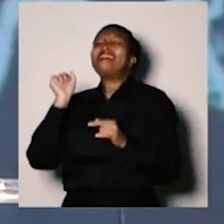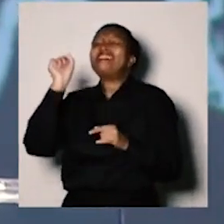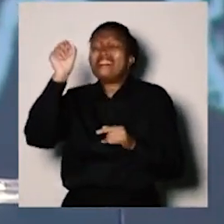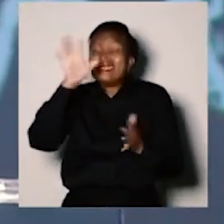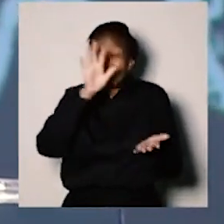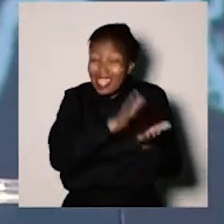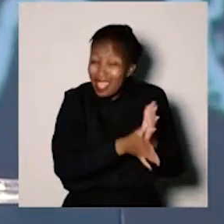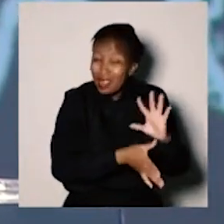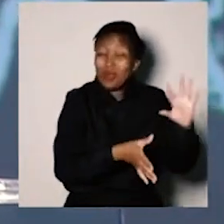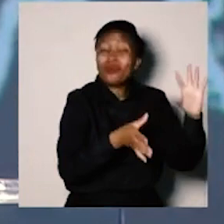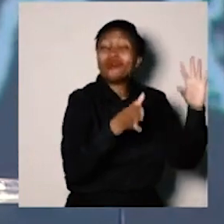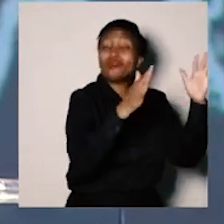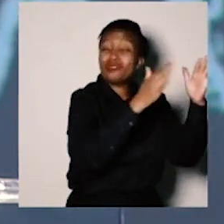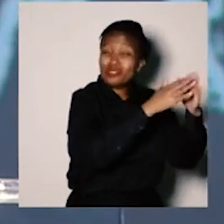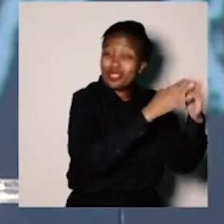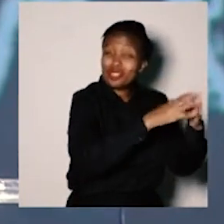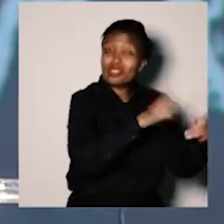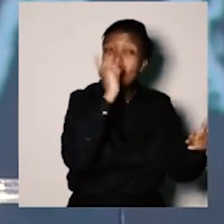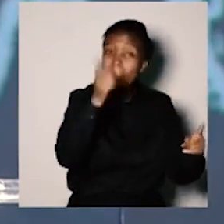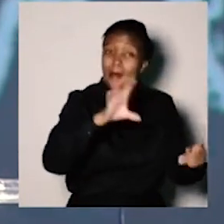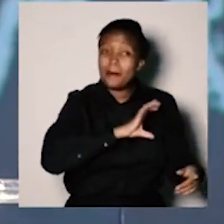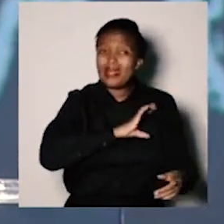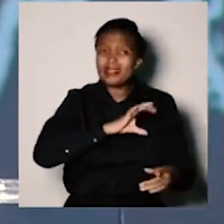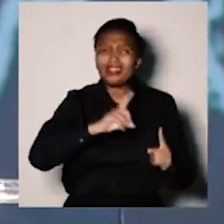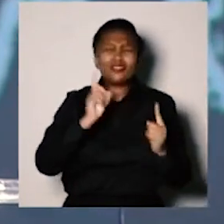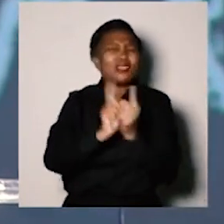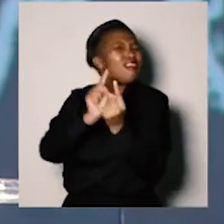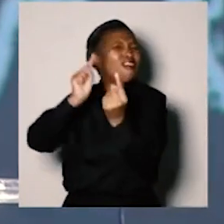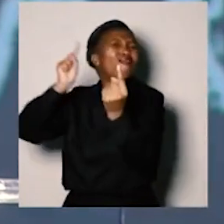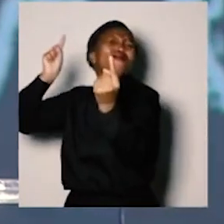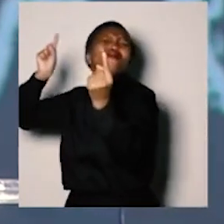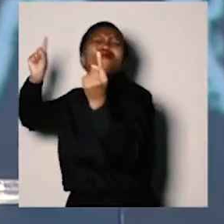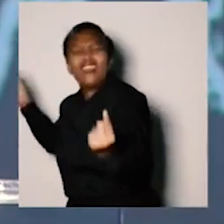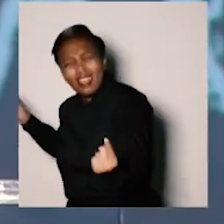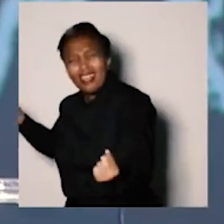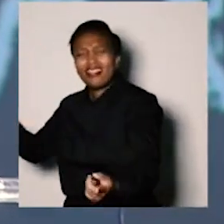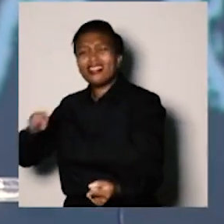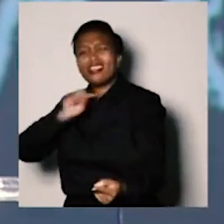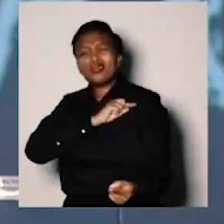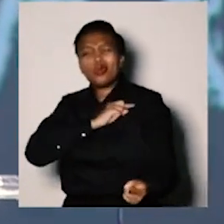was far away. That's why la rapa la rene rasa remudi.